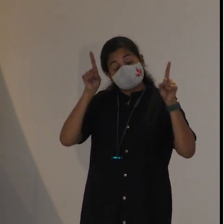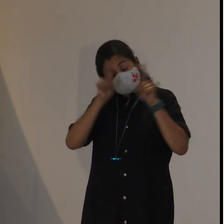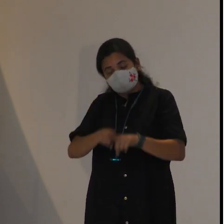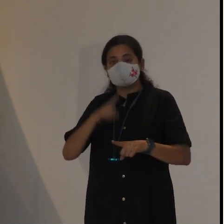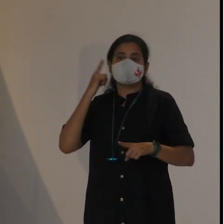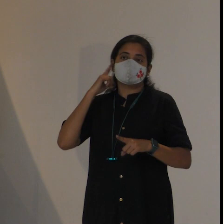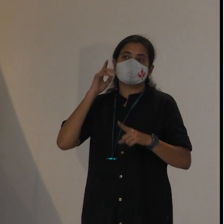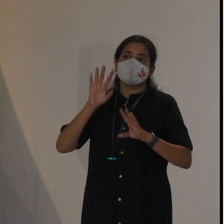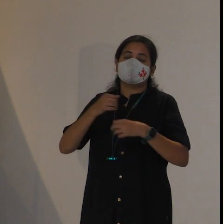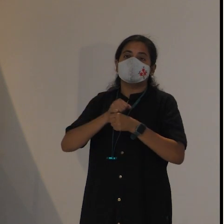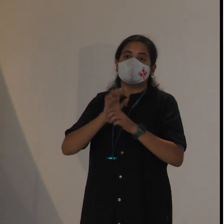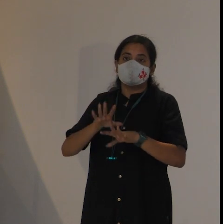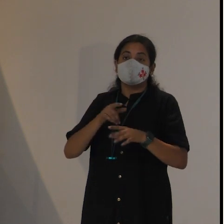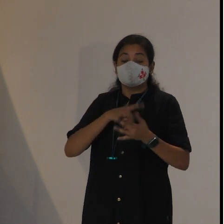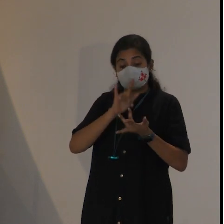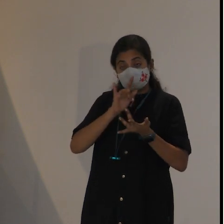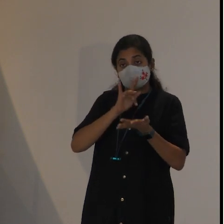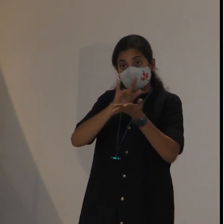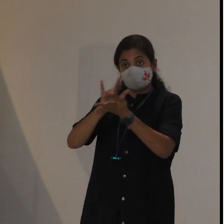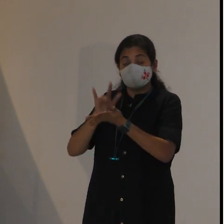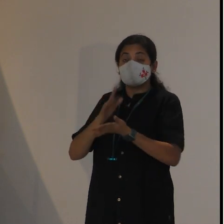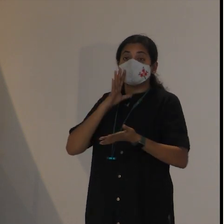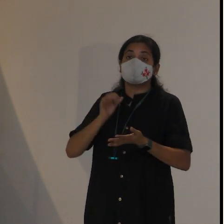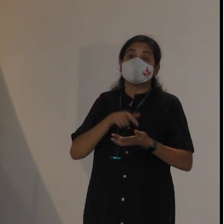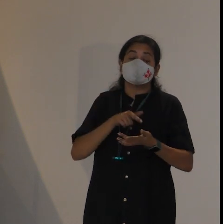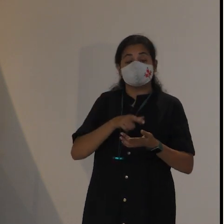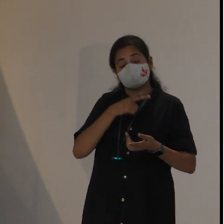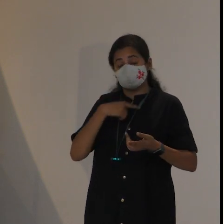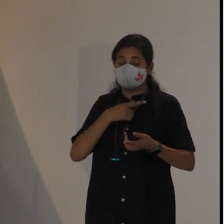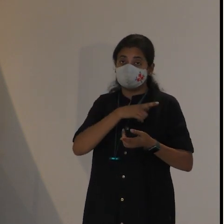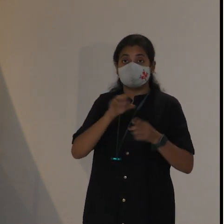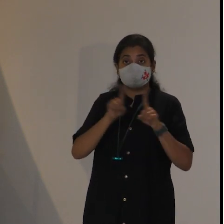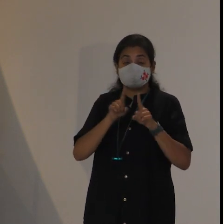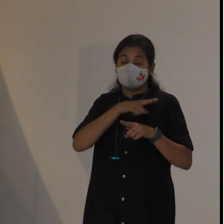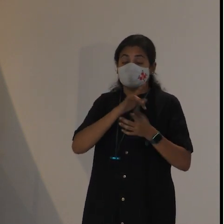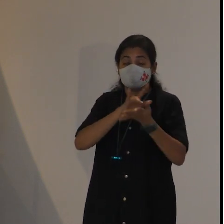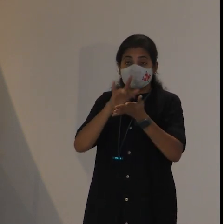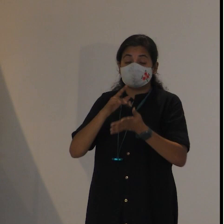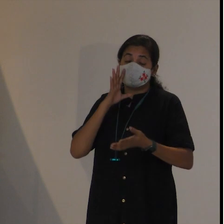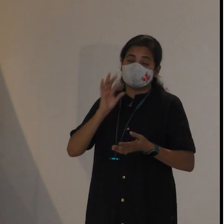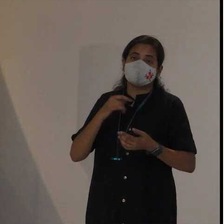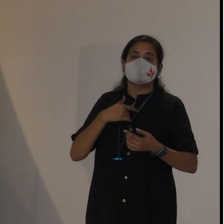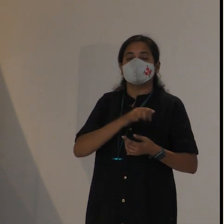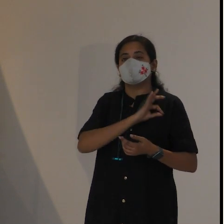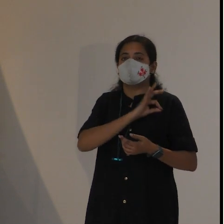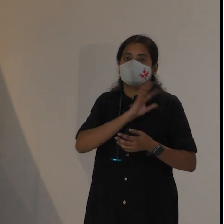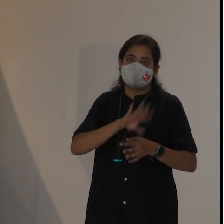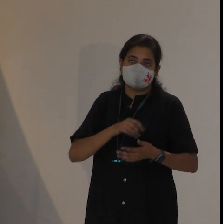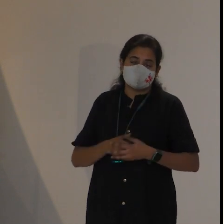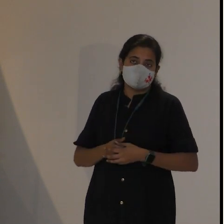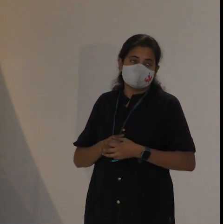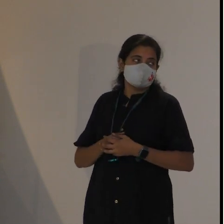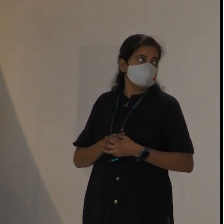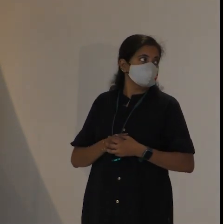able to get that particular space. Right? So the production of space really depends on the perception of space more than the actual space